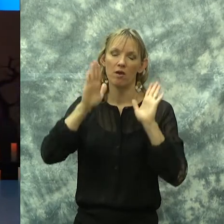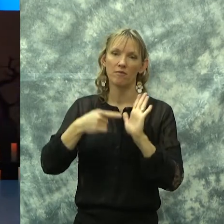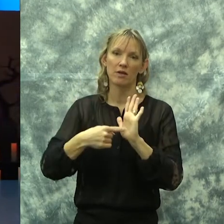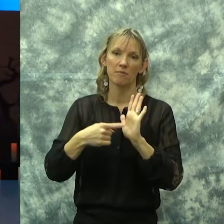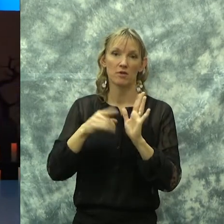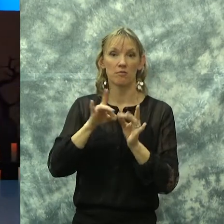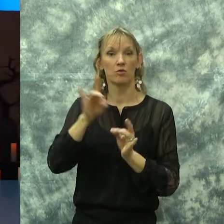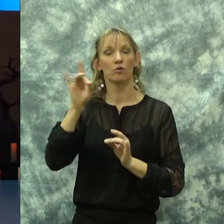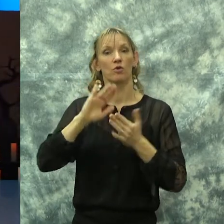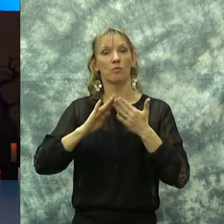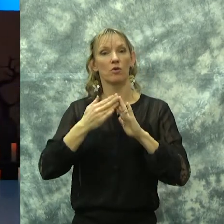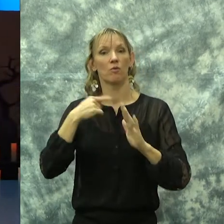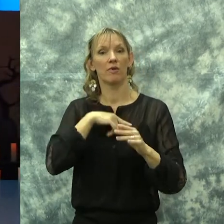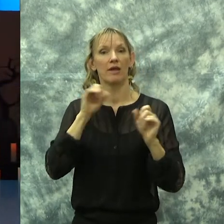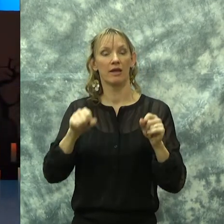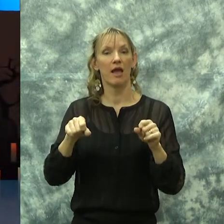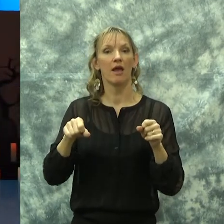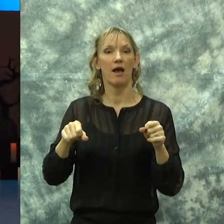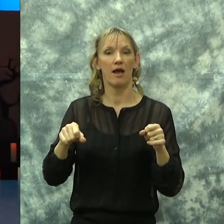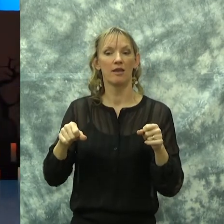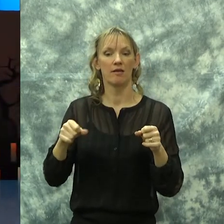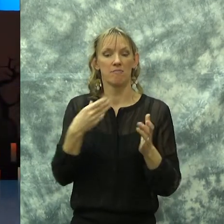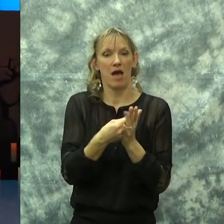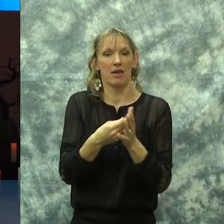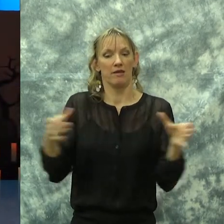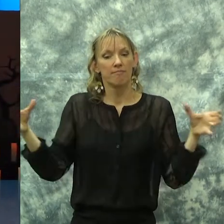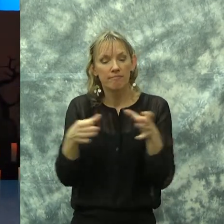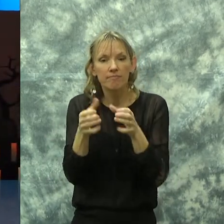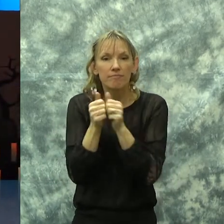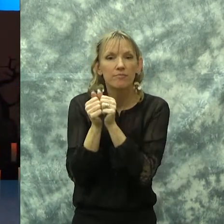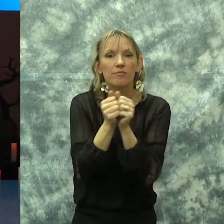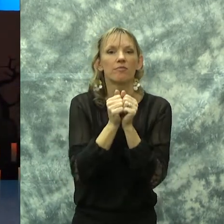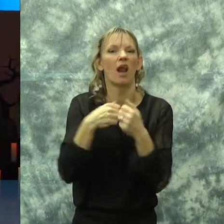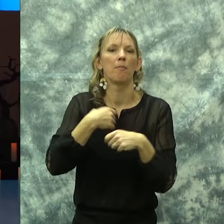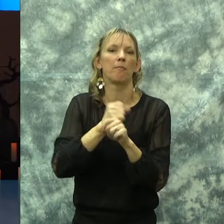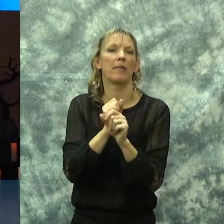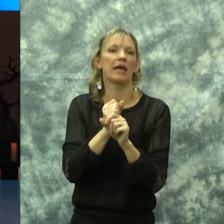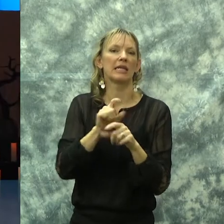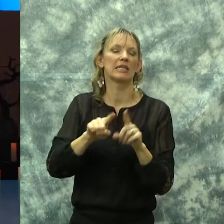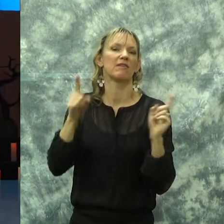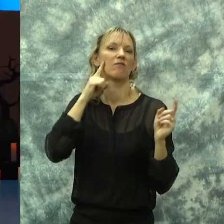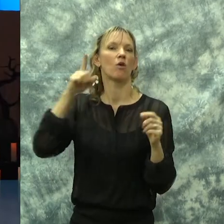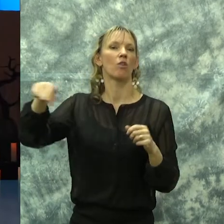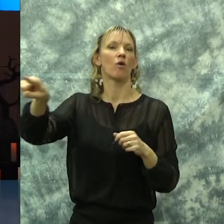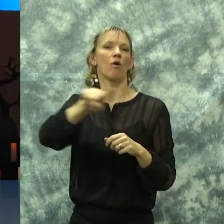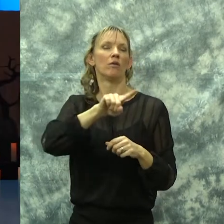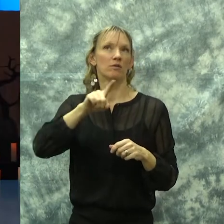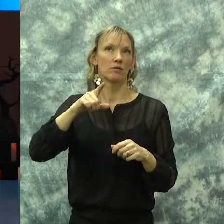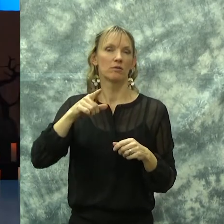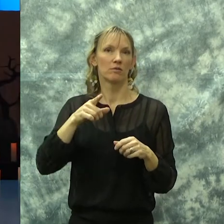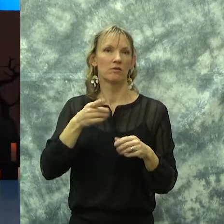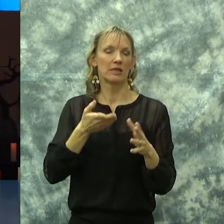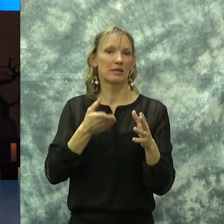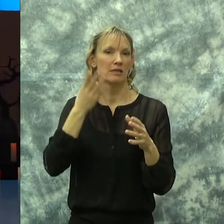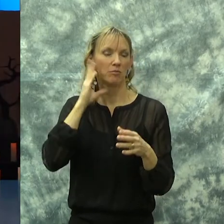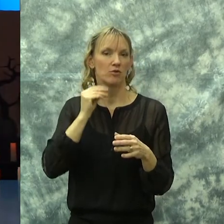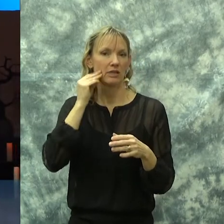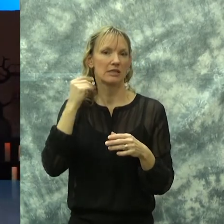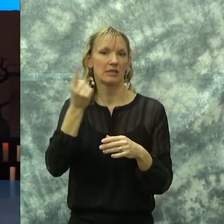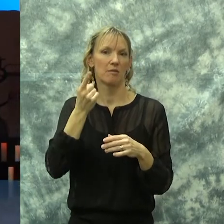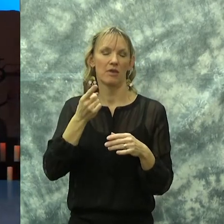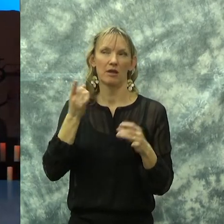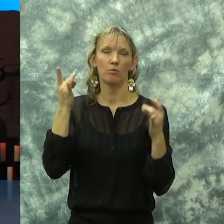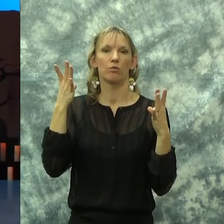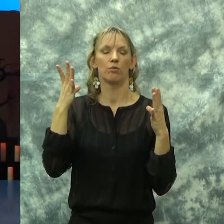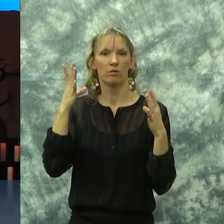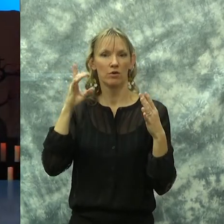demonstration of spiritual community, how we can pool that our resources together to make a difference for those who are going through unimaginable transition